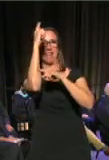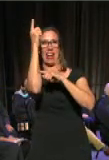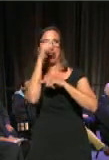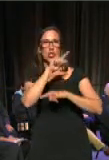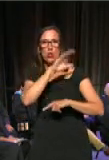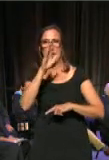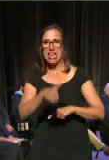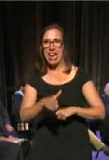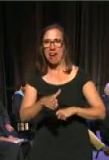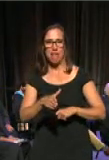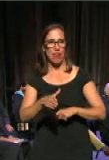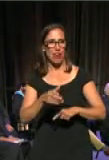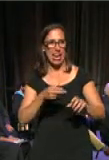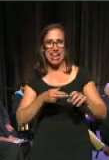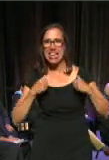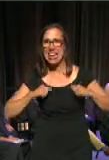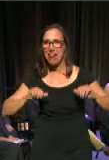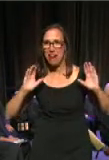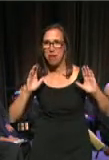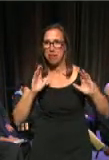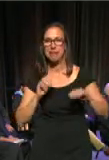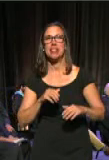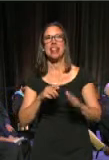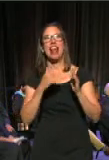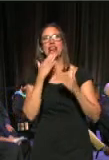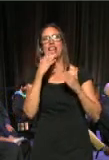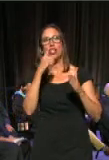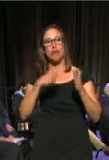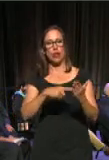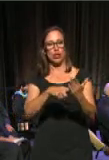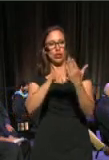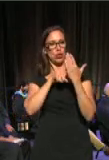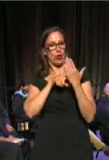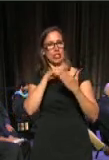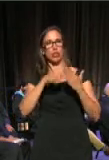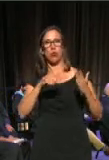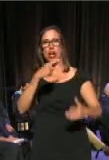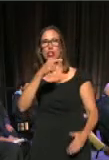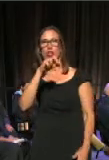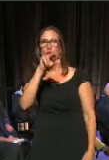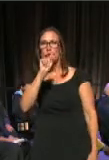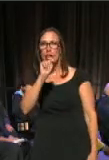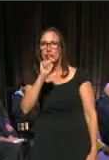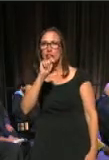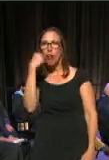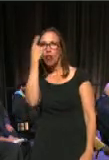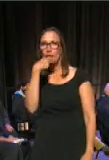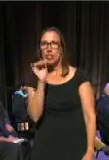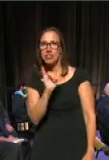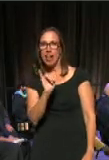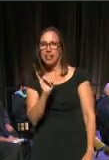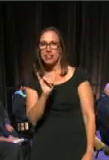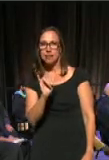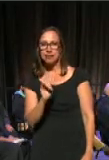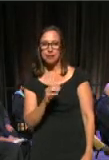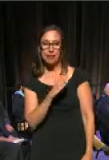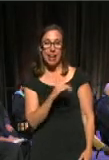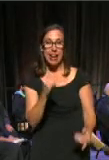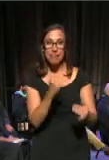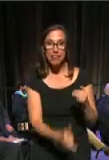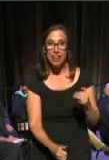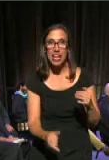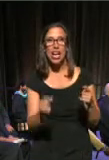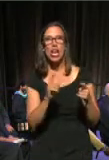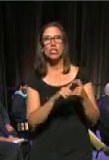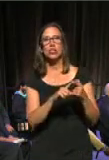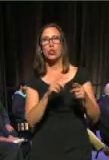gave up on us. Thank you for showing us what grit looks like. And finally, to